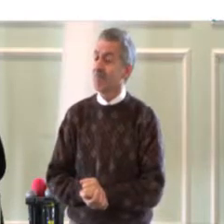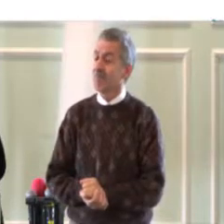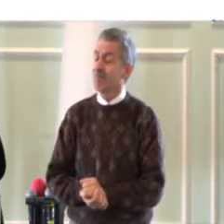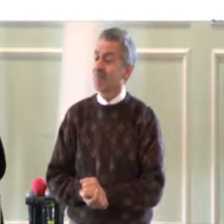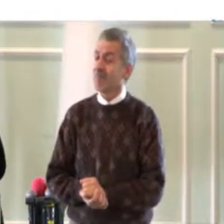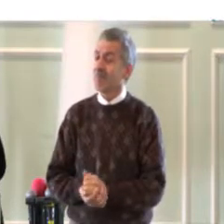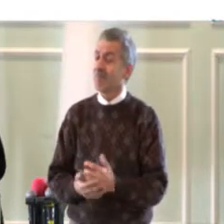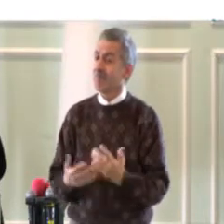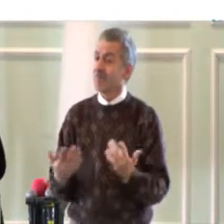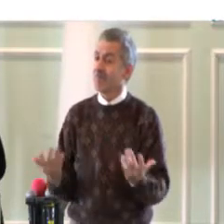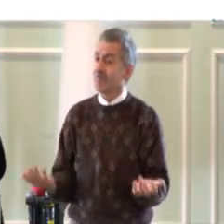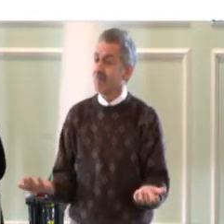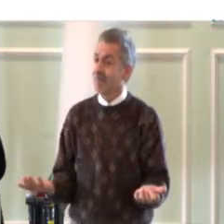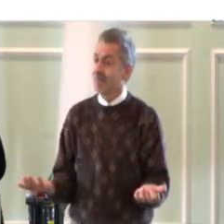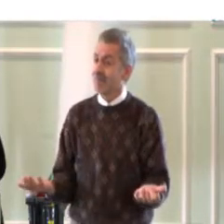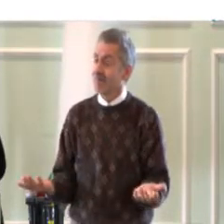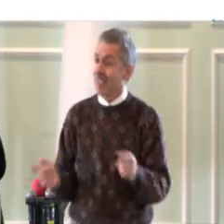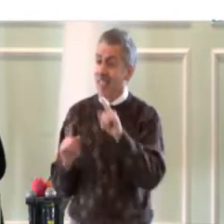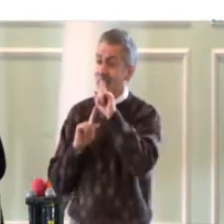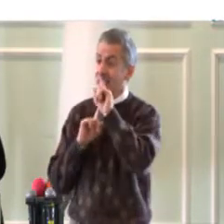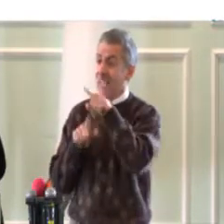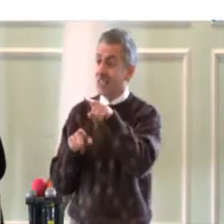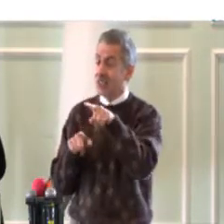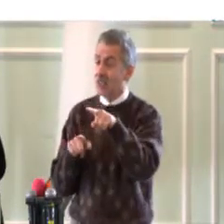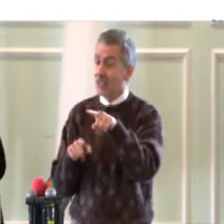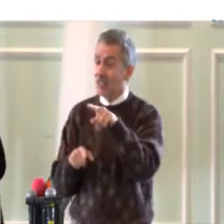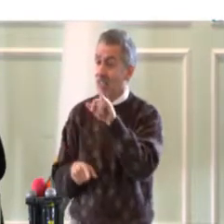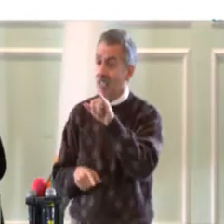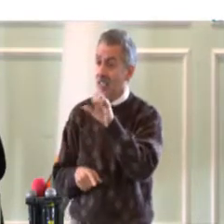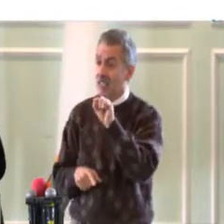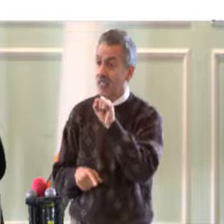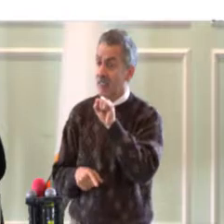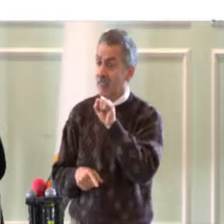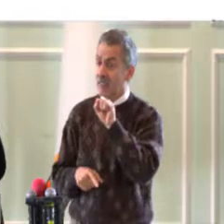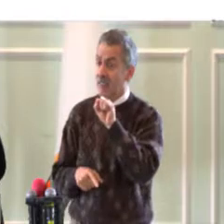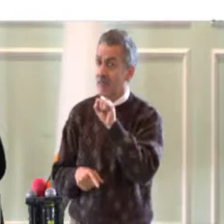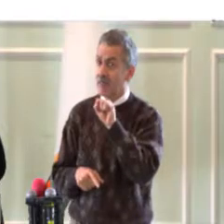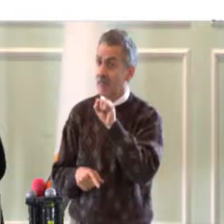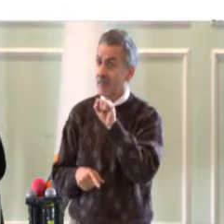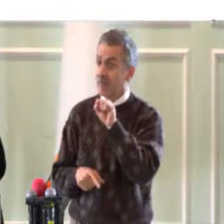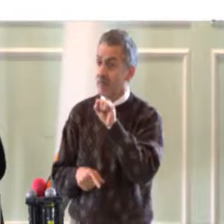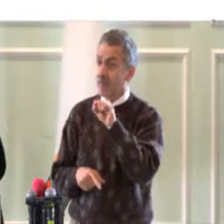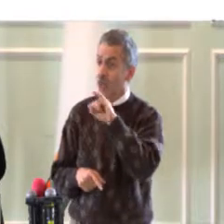And so, the answer is, Job wasn't there.